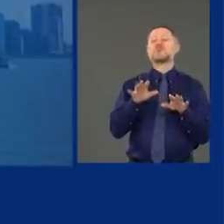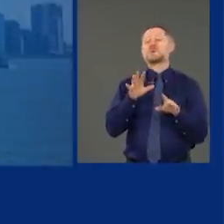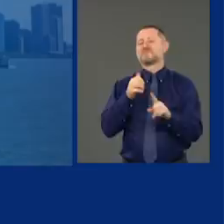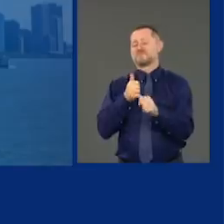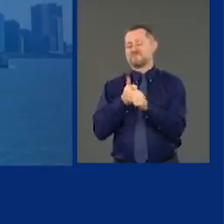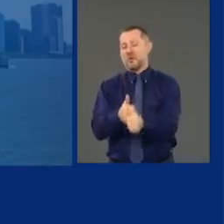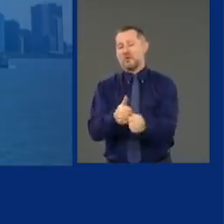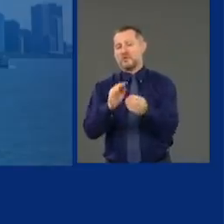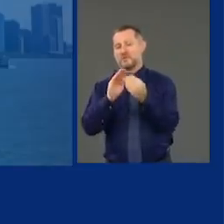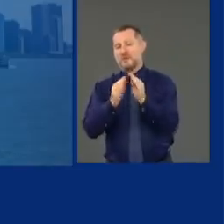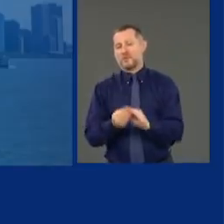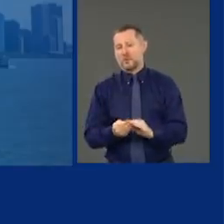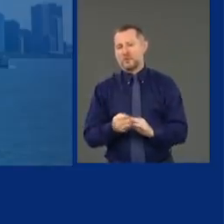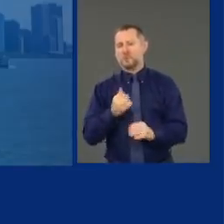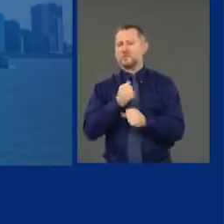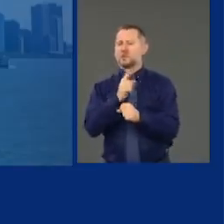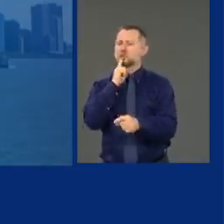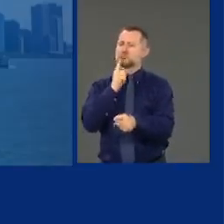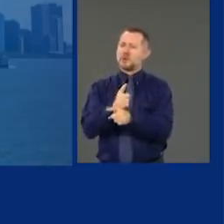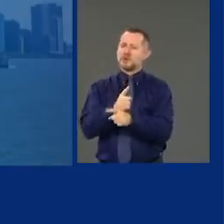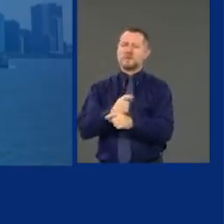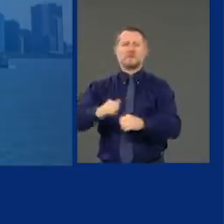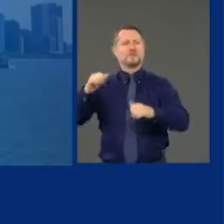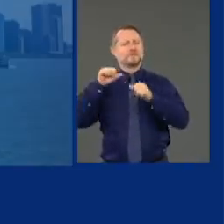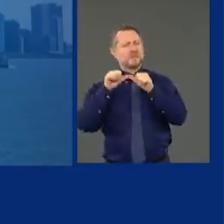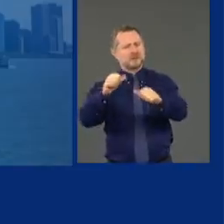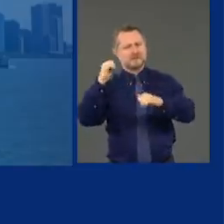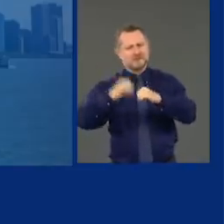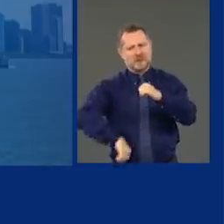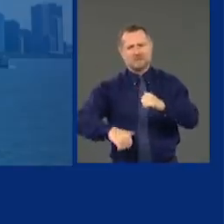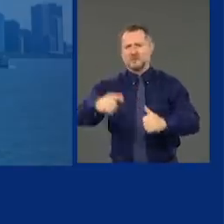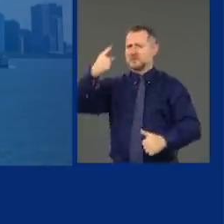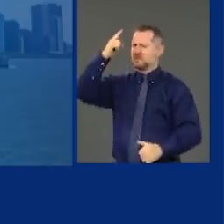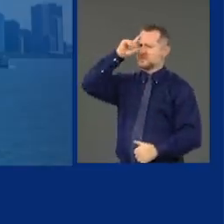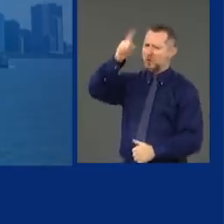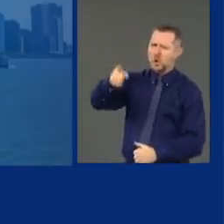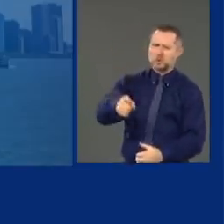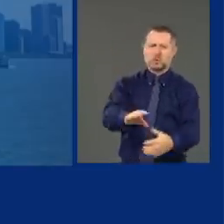direction. And we're going to stay New York tough, smart, united, disciplined, loving.